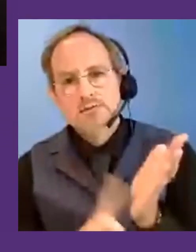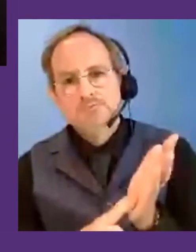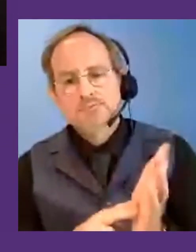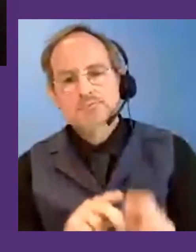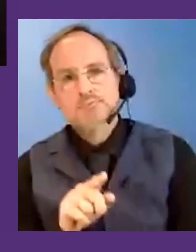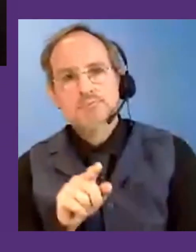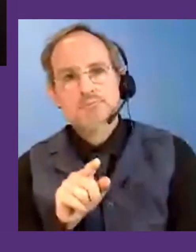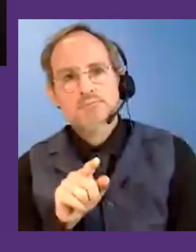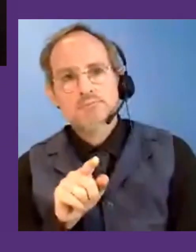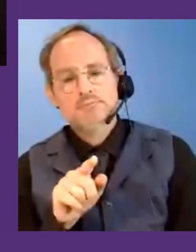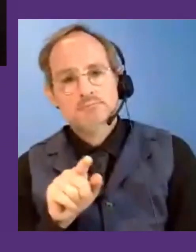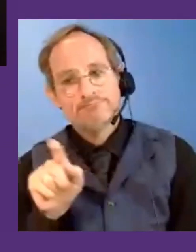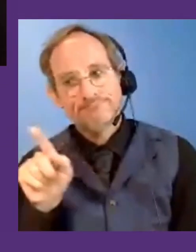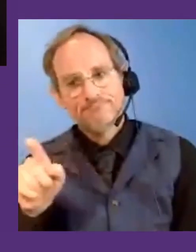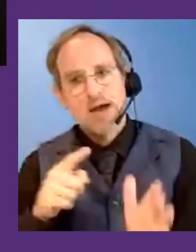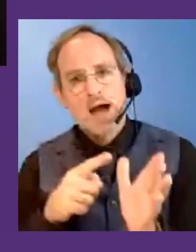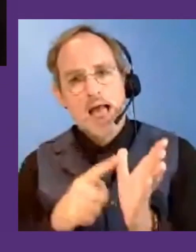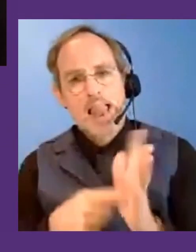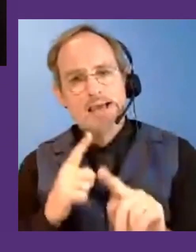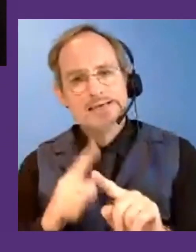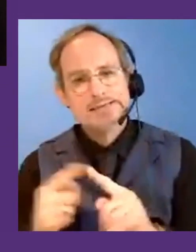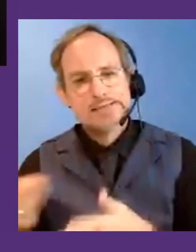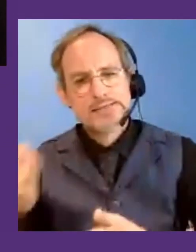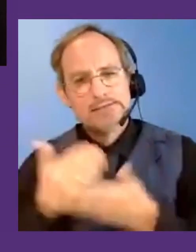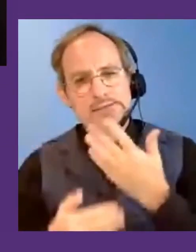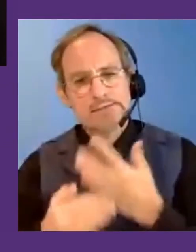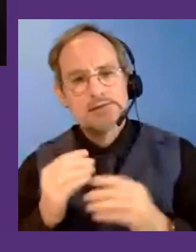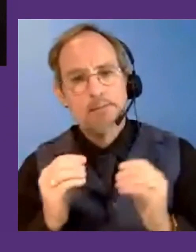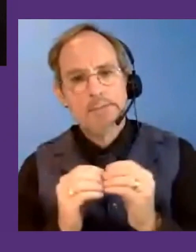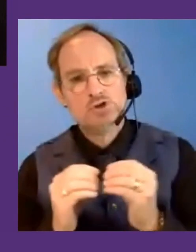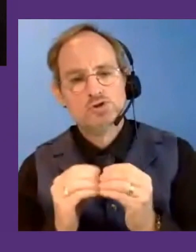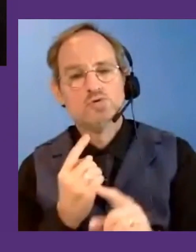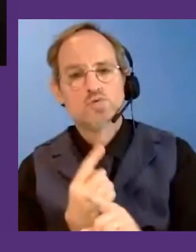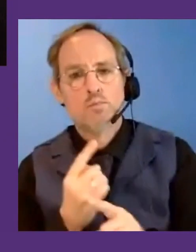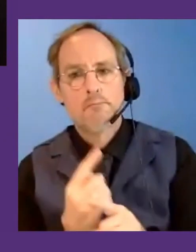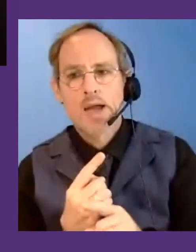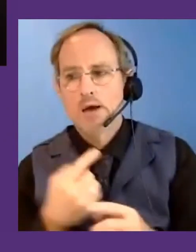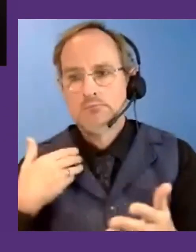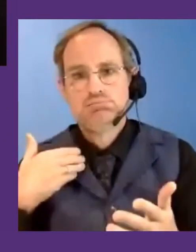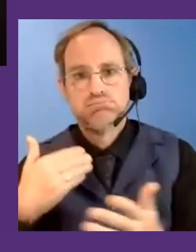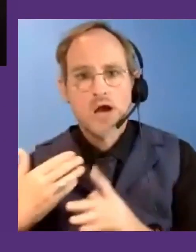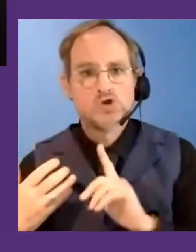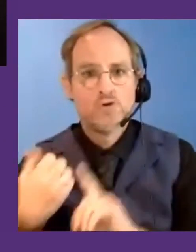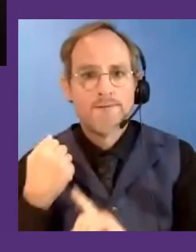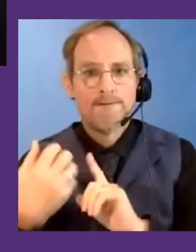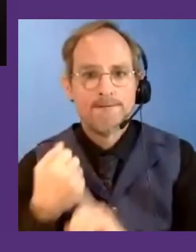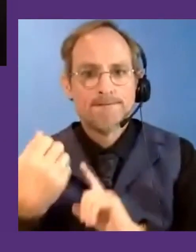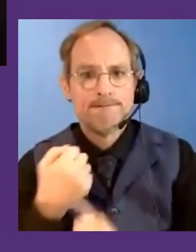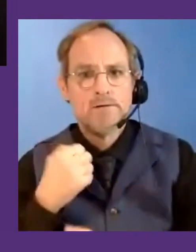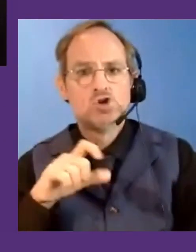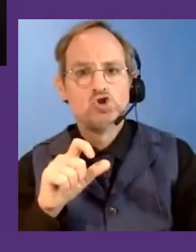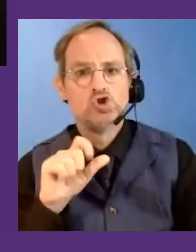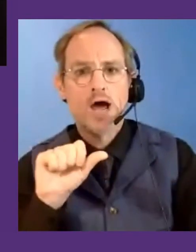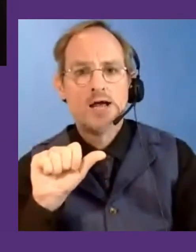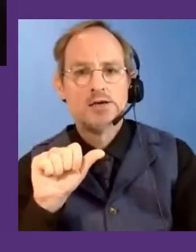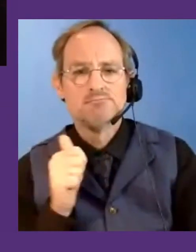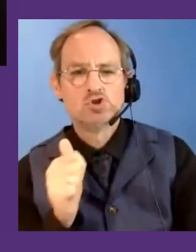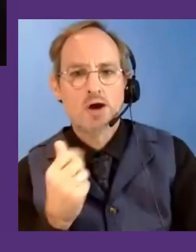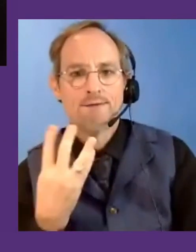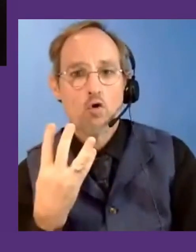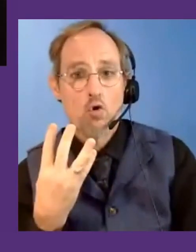Alex has mentioned some of the great work that's happened at Channel 4. Is there things that you're proud of